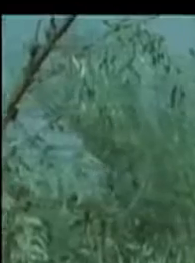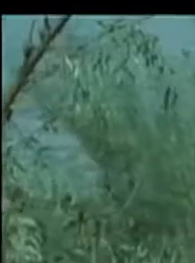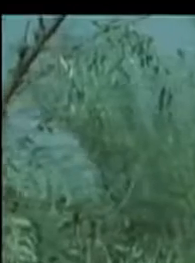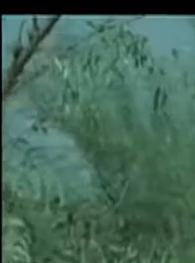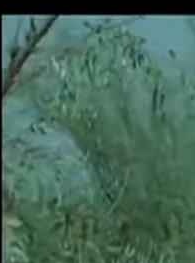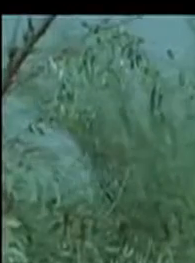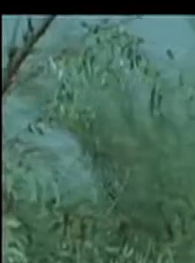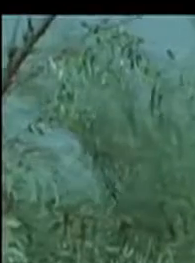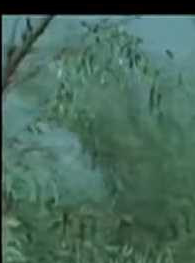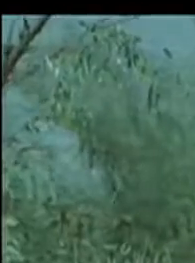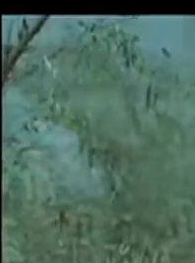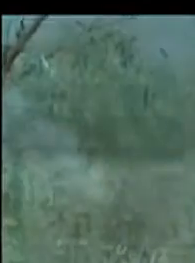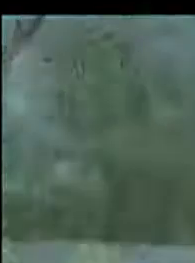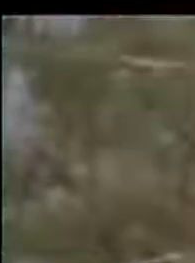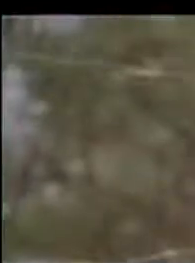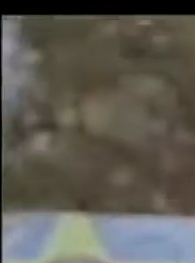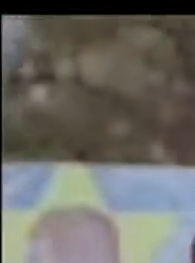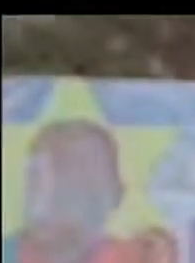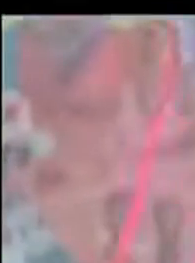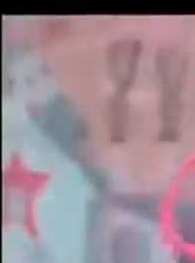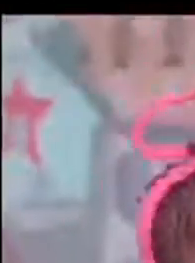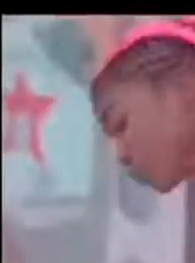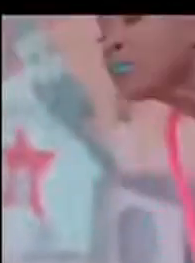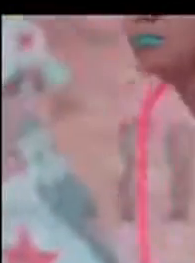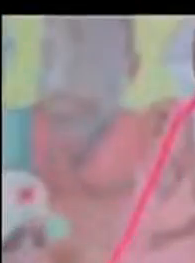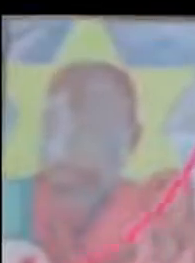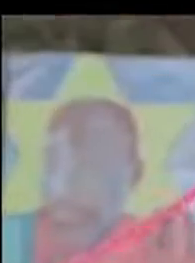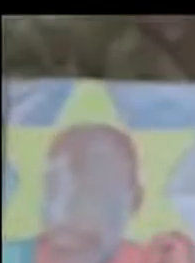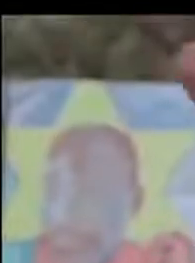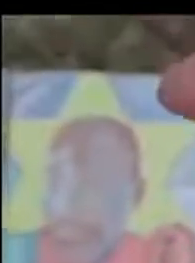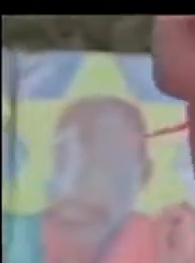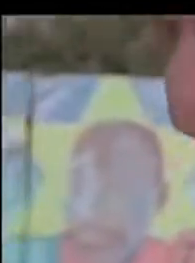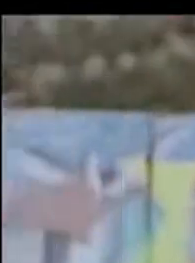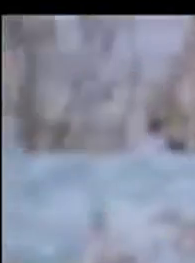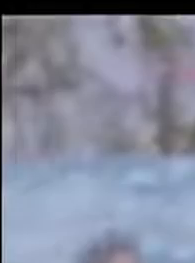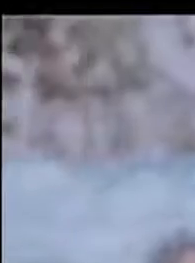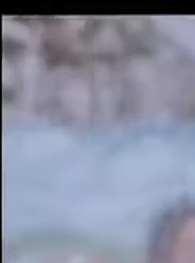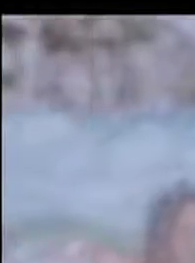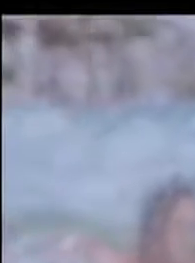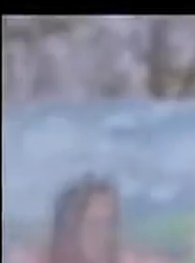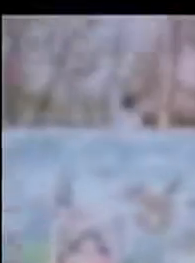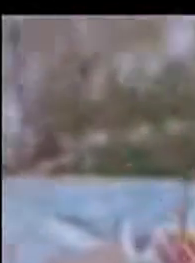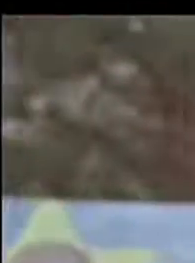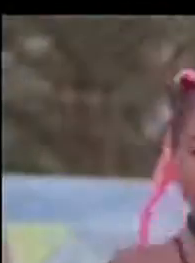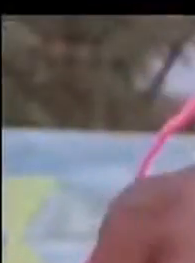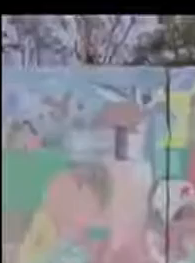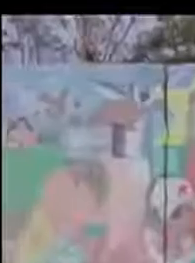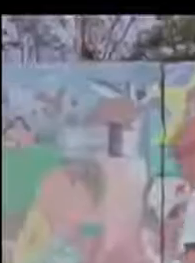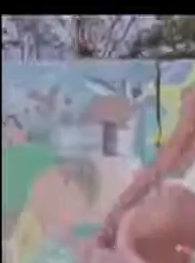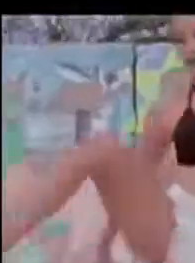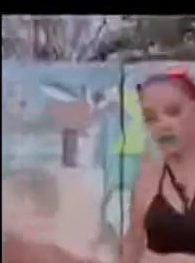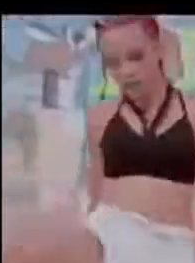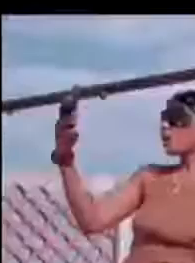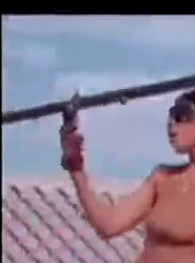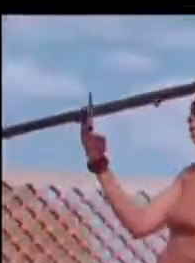I pray to God for my enemy. Why you lady, why you baby, wanna